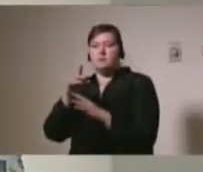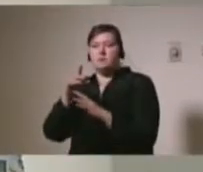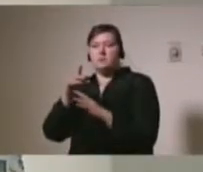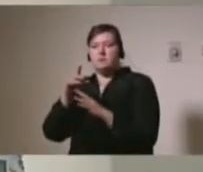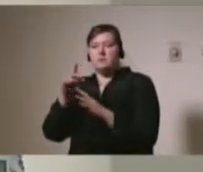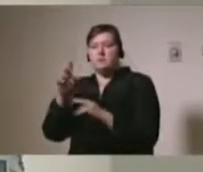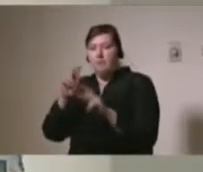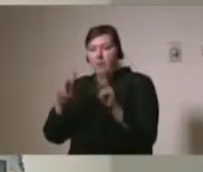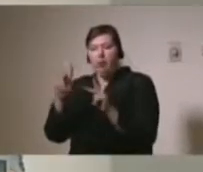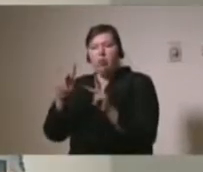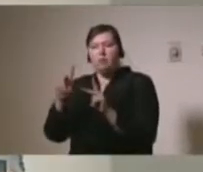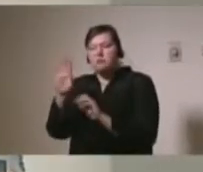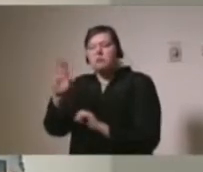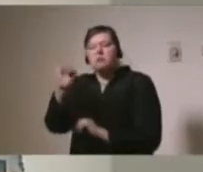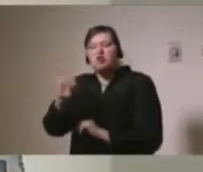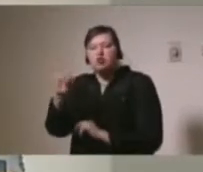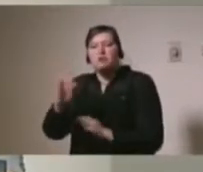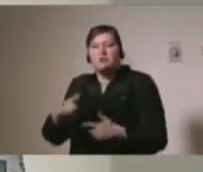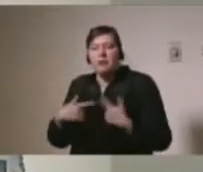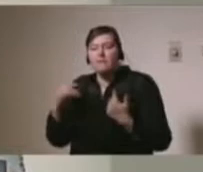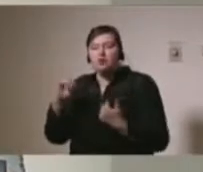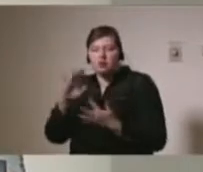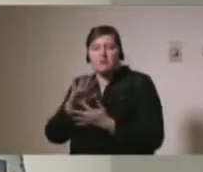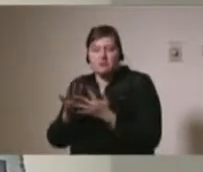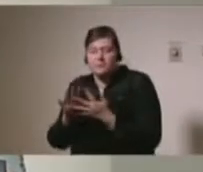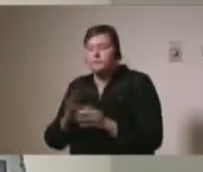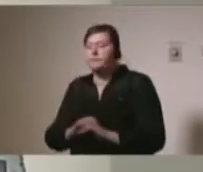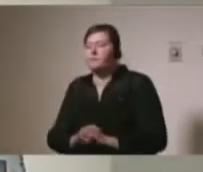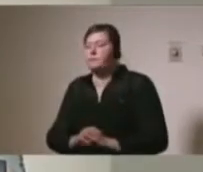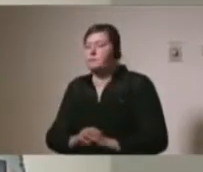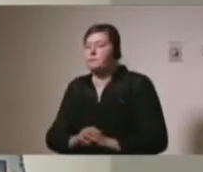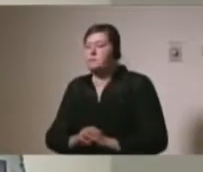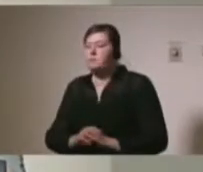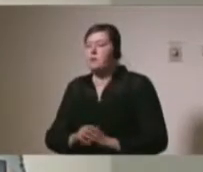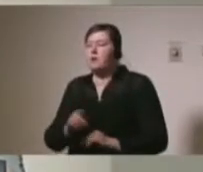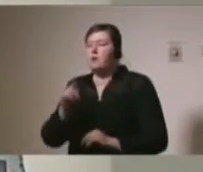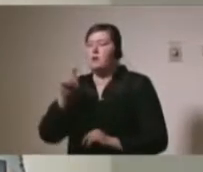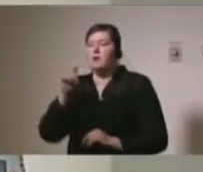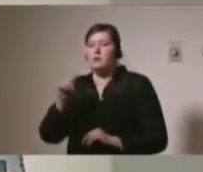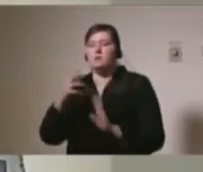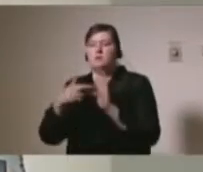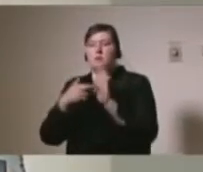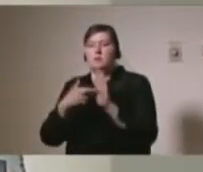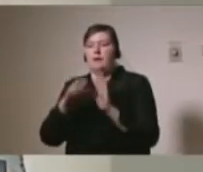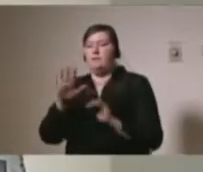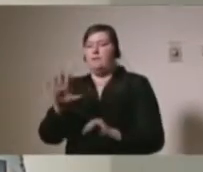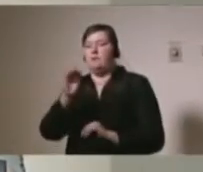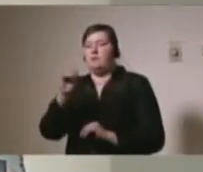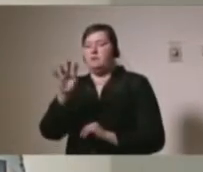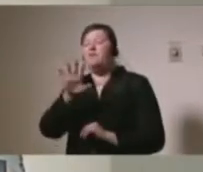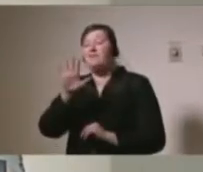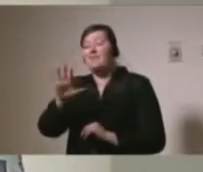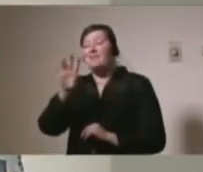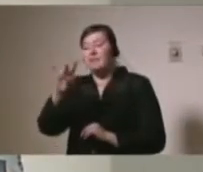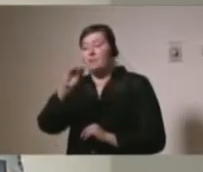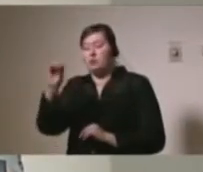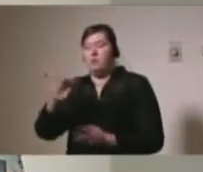In 2013, the insurance represented 57% of our total profit.